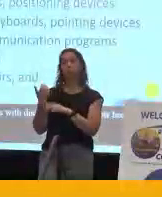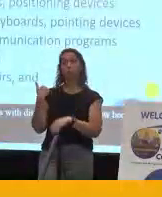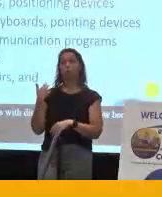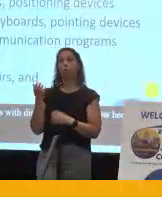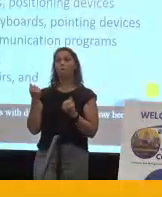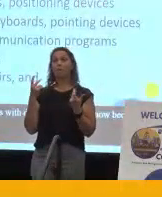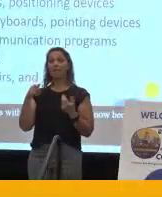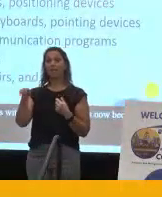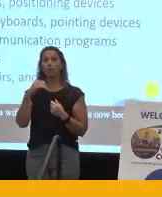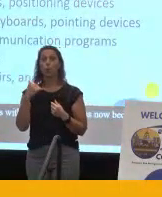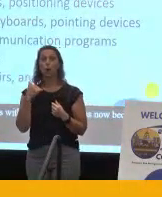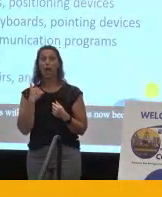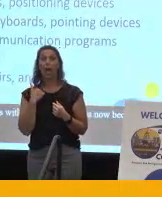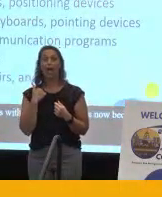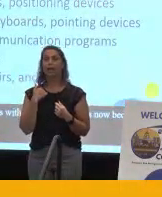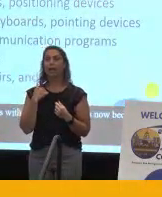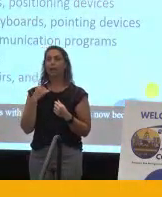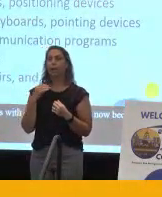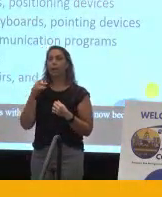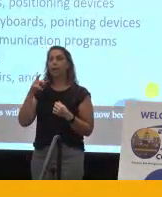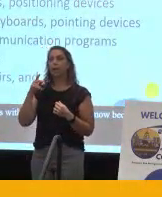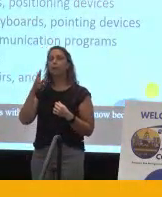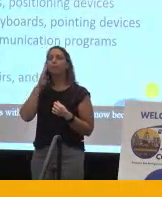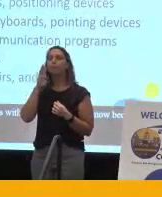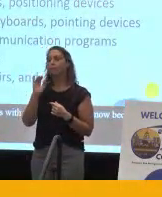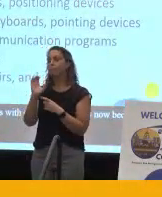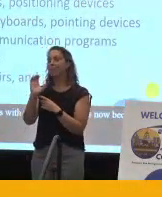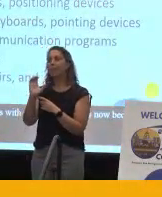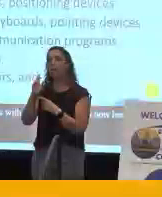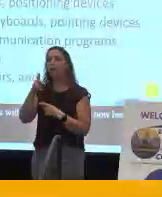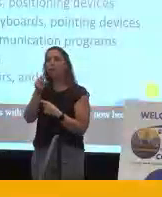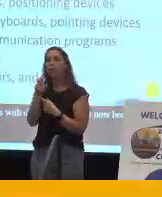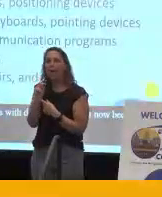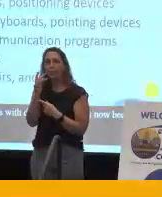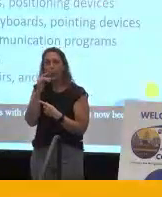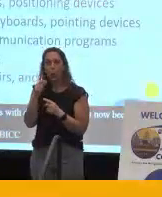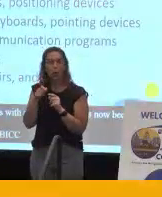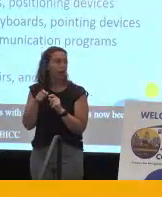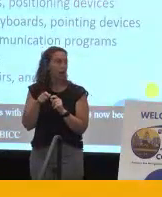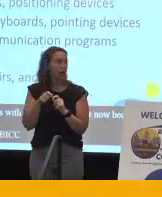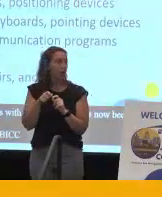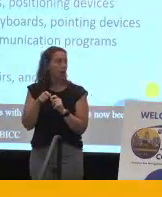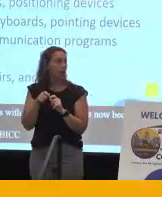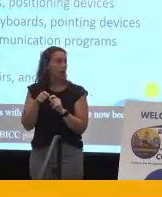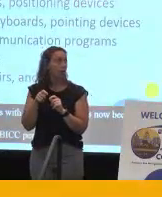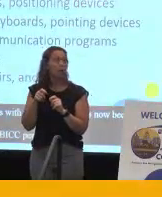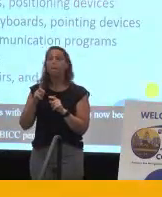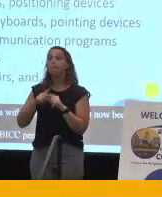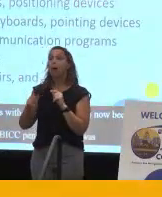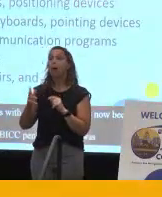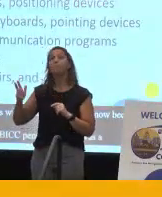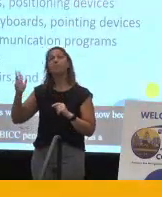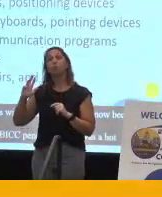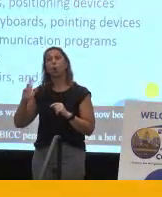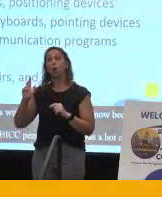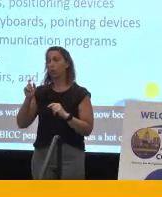just thin Bic pens. And what was a hot commodity was a pen that had a larger grip, and you had to pay a lot of money